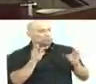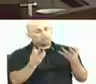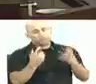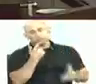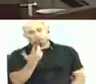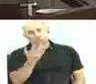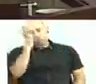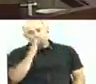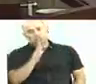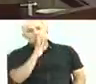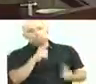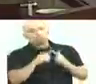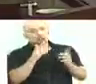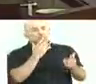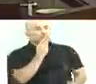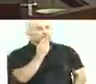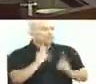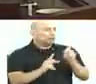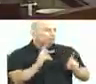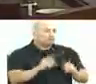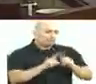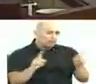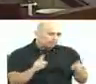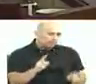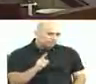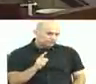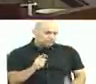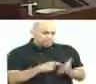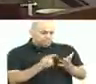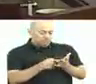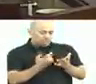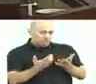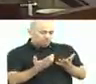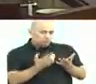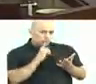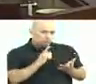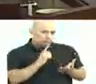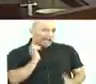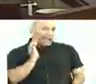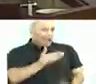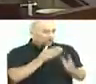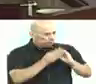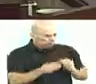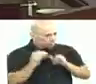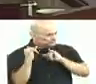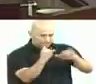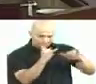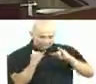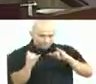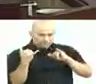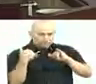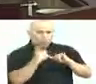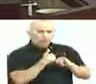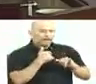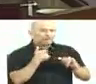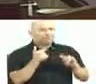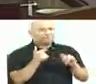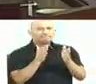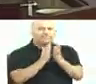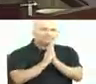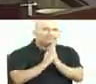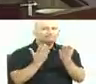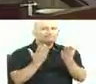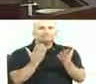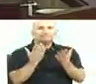Jews. But at times it is our story as well. We are uneasy and we ask